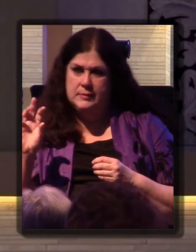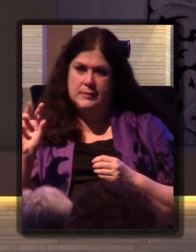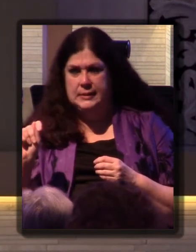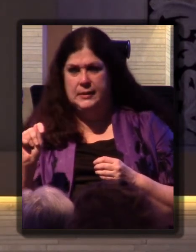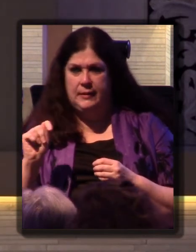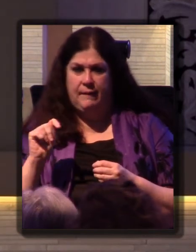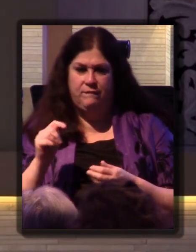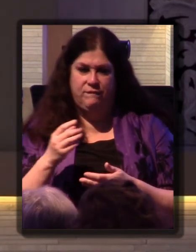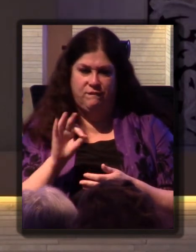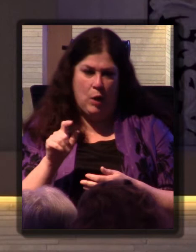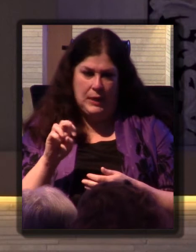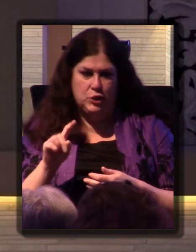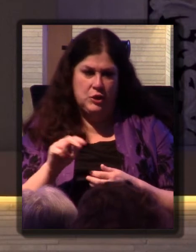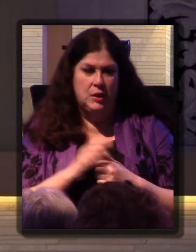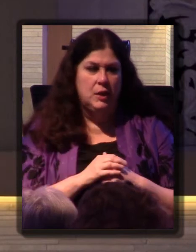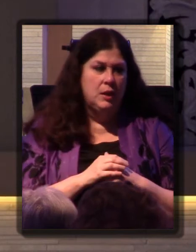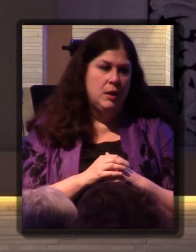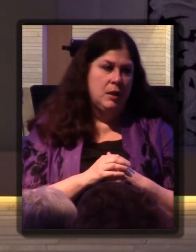MacArthur Foundation, right?